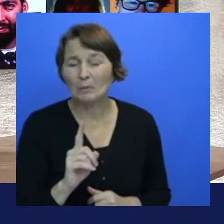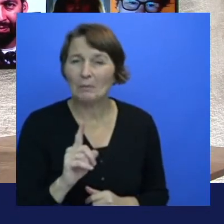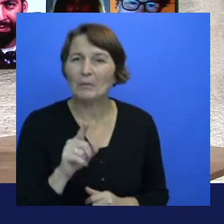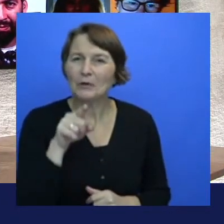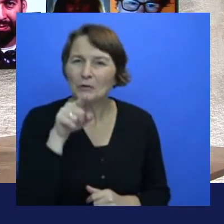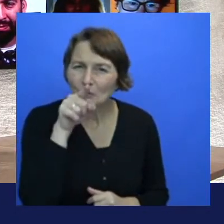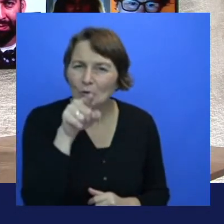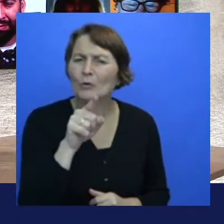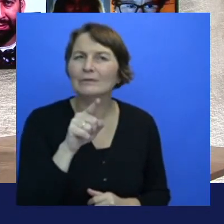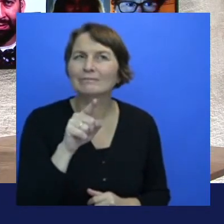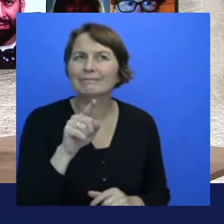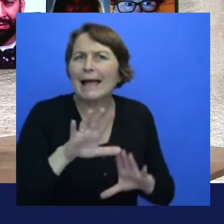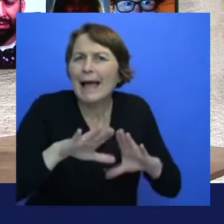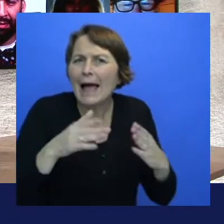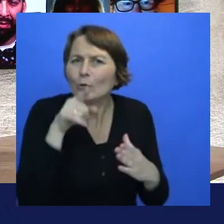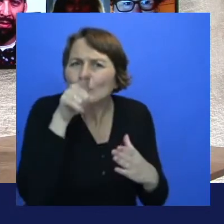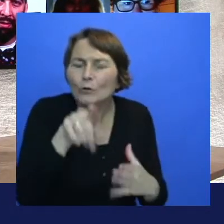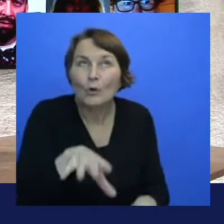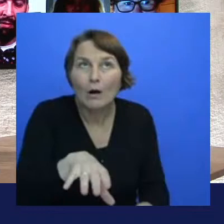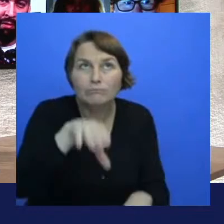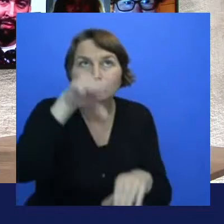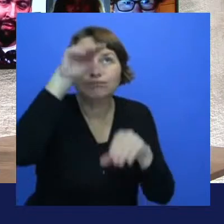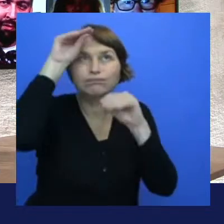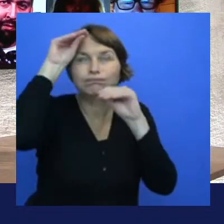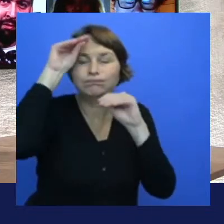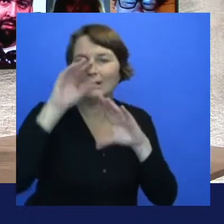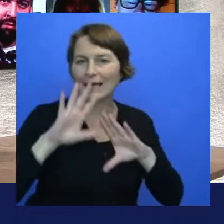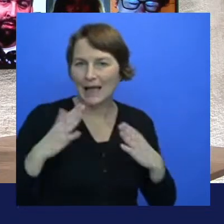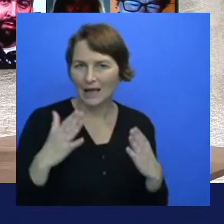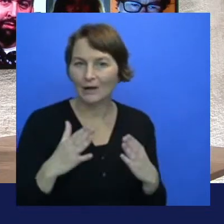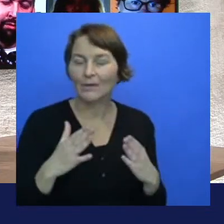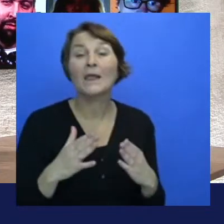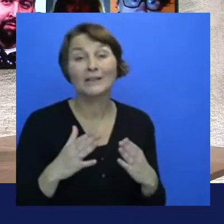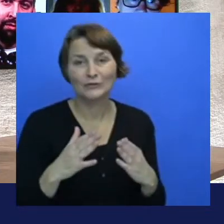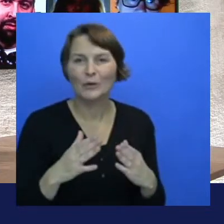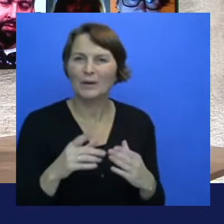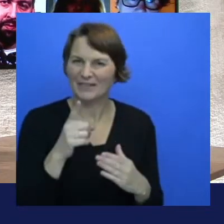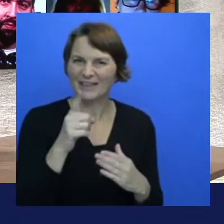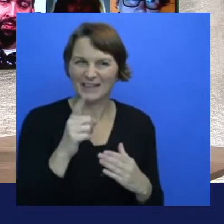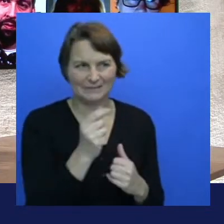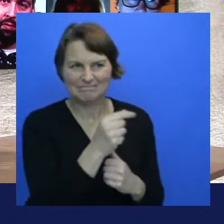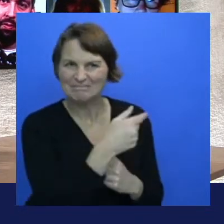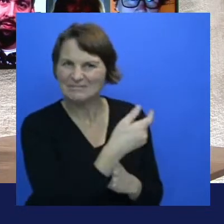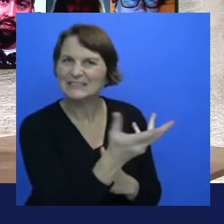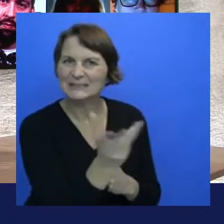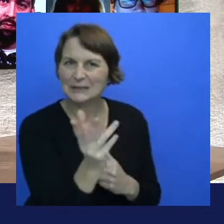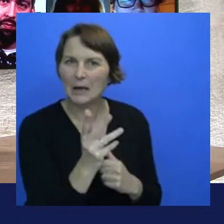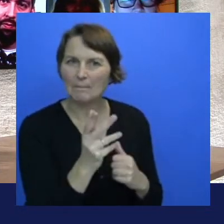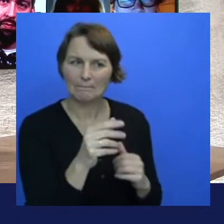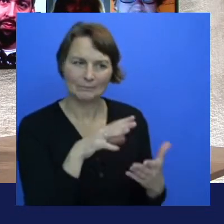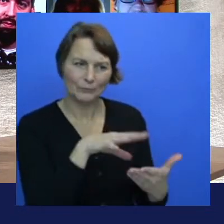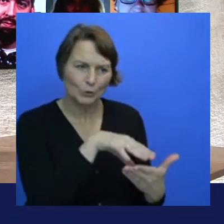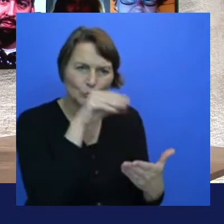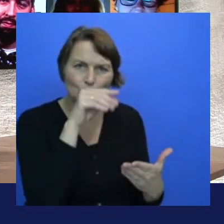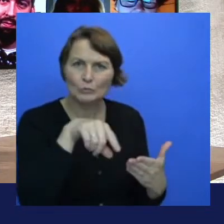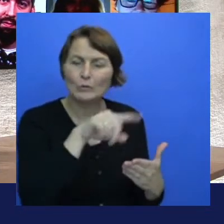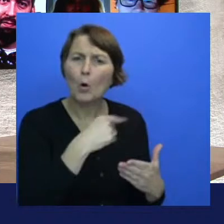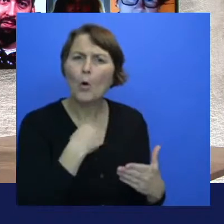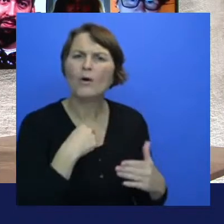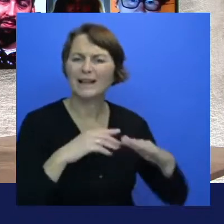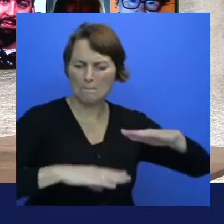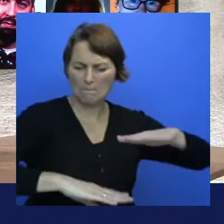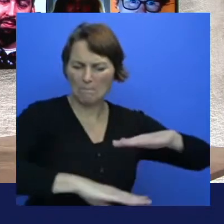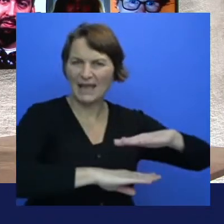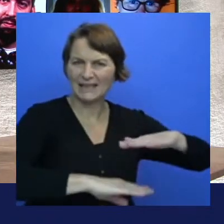And I think for some students, it's really good to get those basics. And one important thing is that, for example,